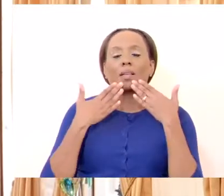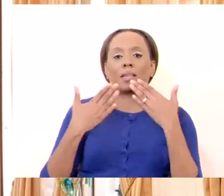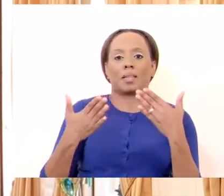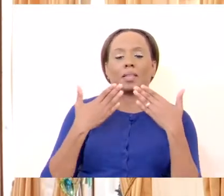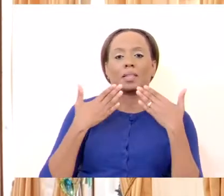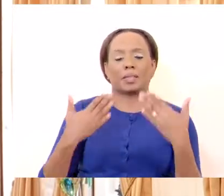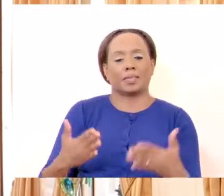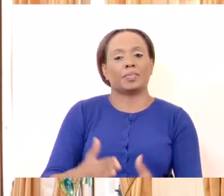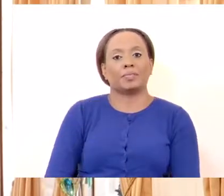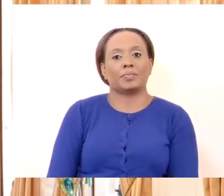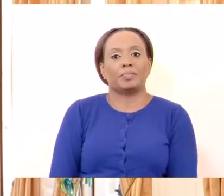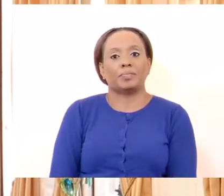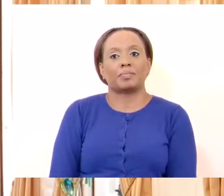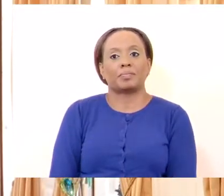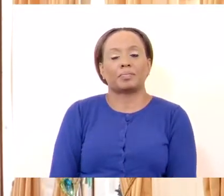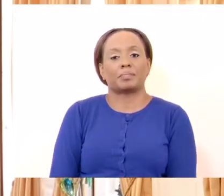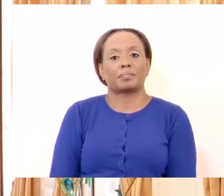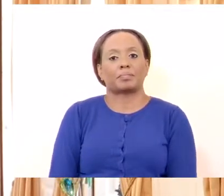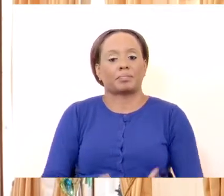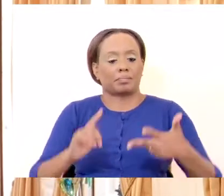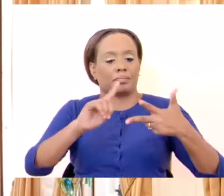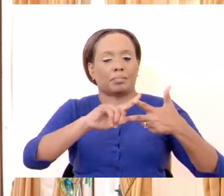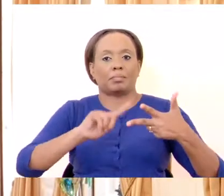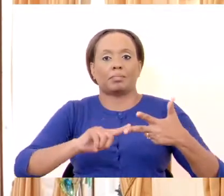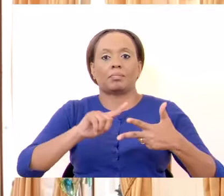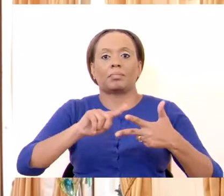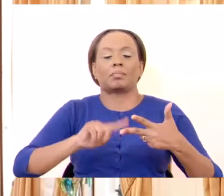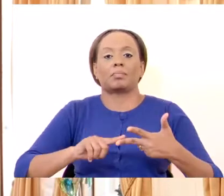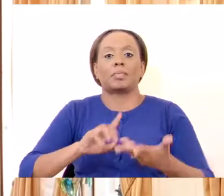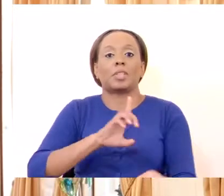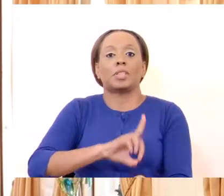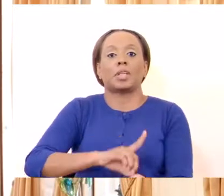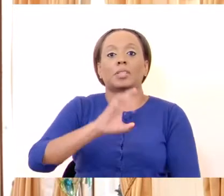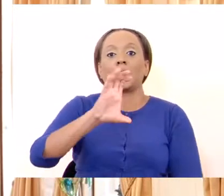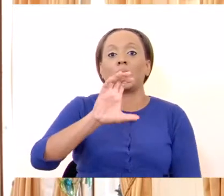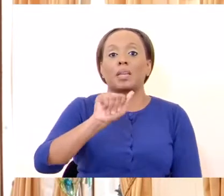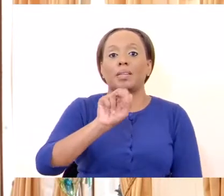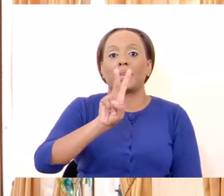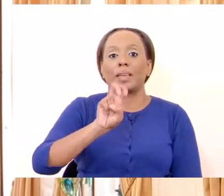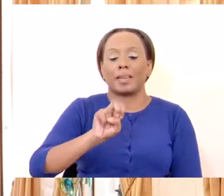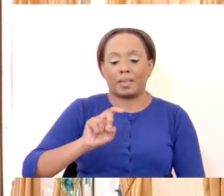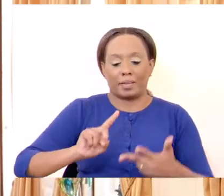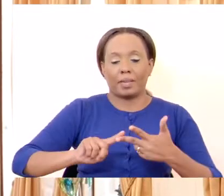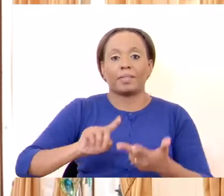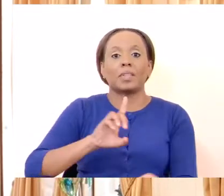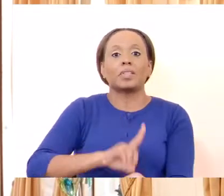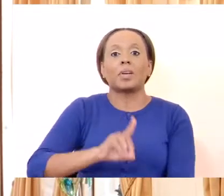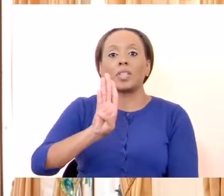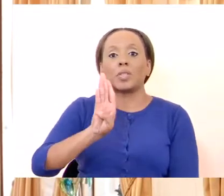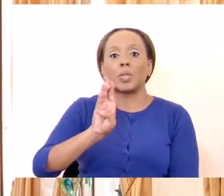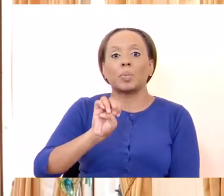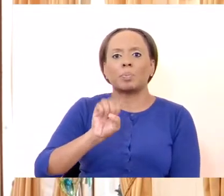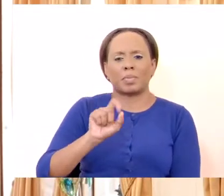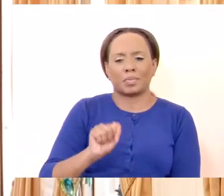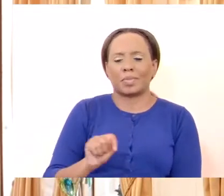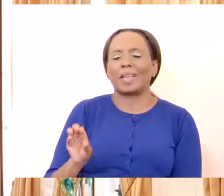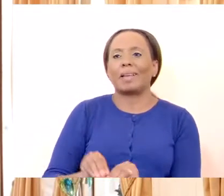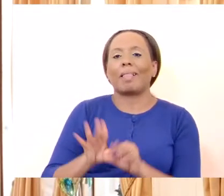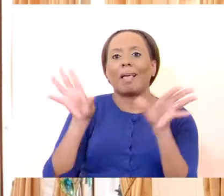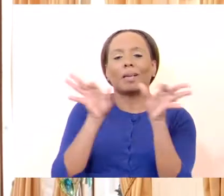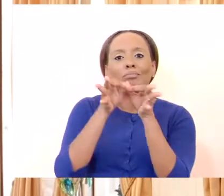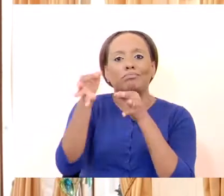also to Drs. Cave and Best for joining us today and for their very clear explanations on a number